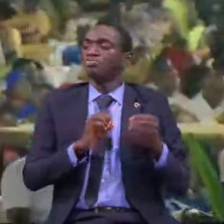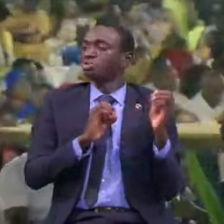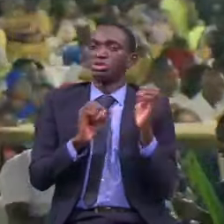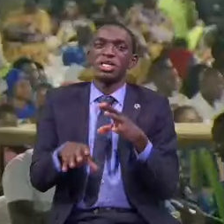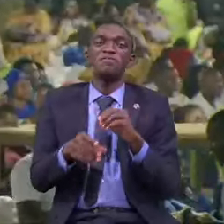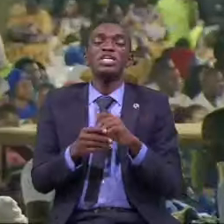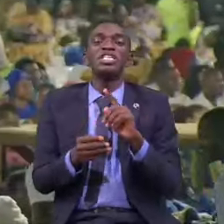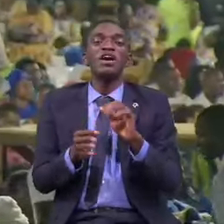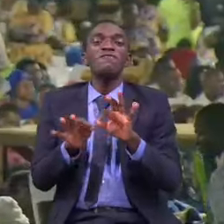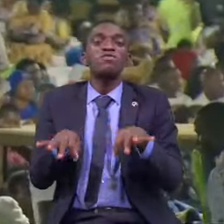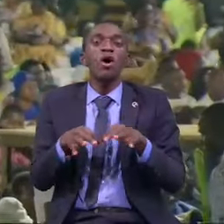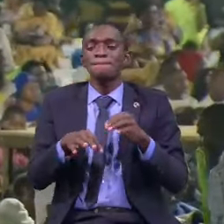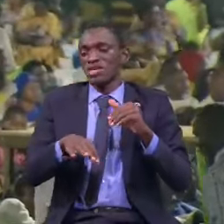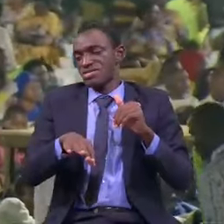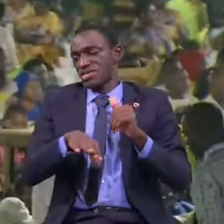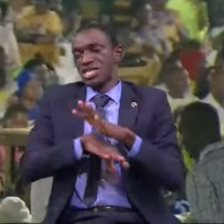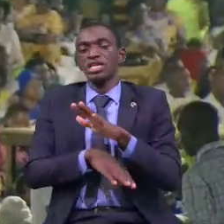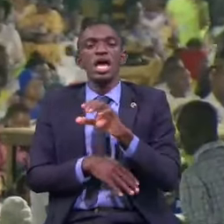You can send SMS